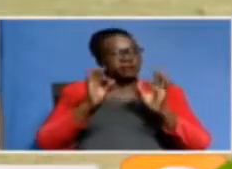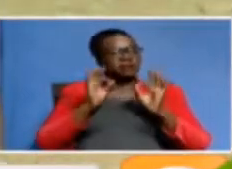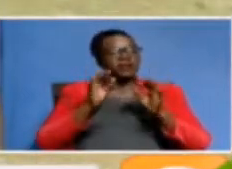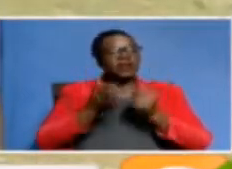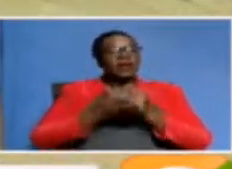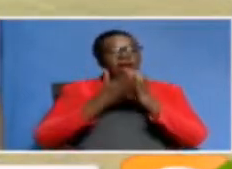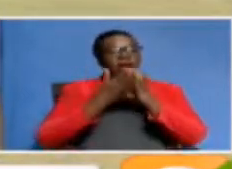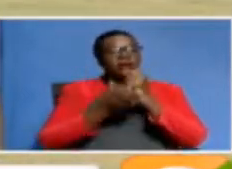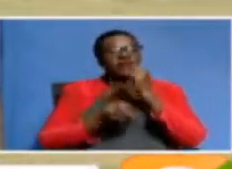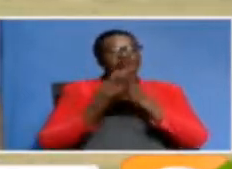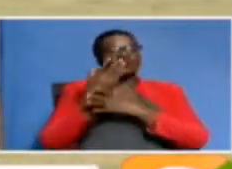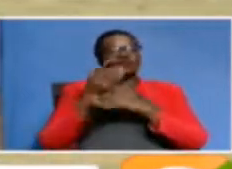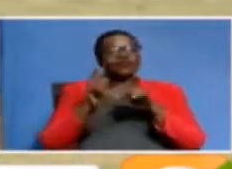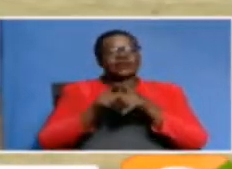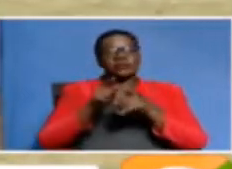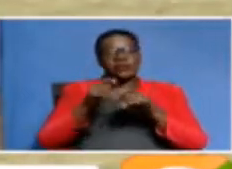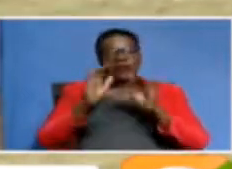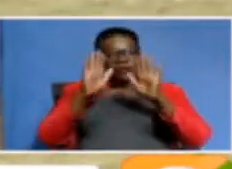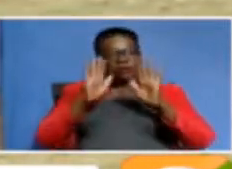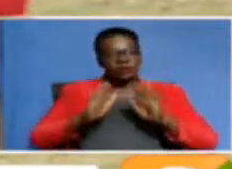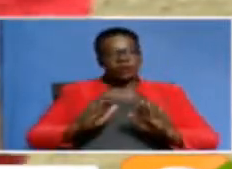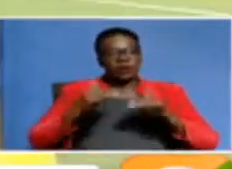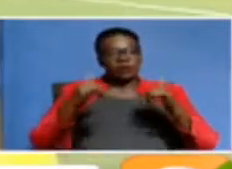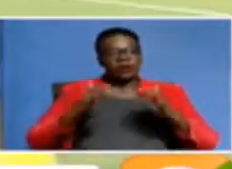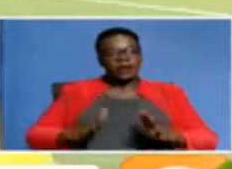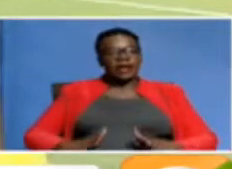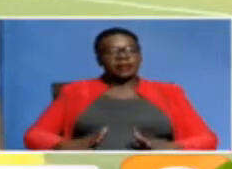helped establish him as a key player.